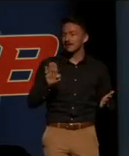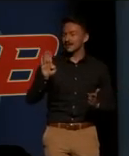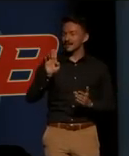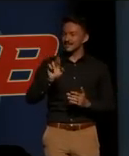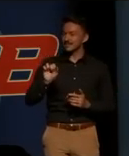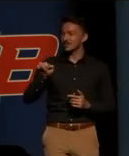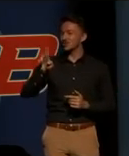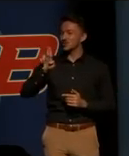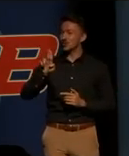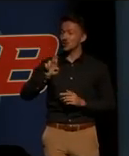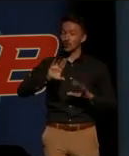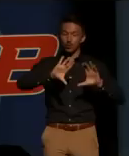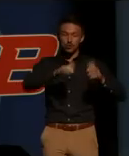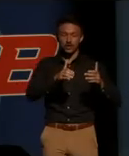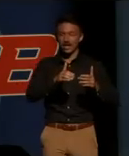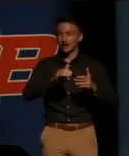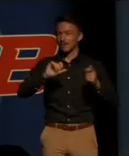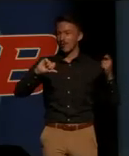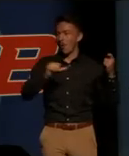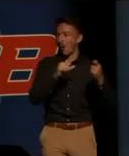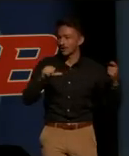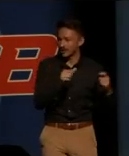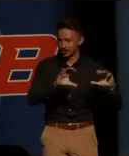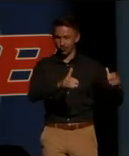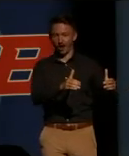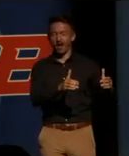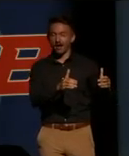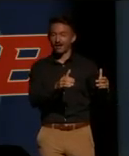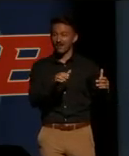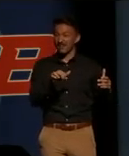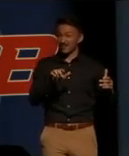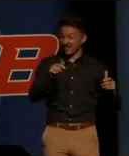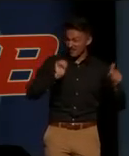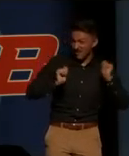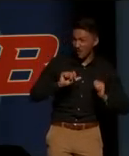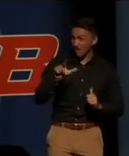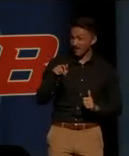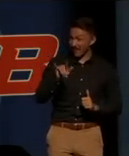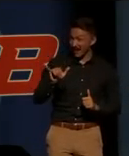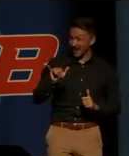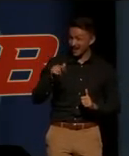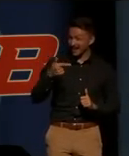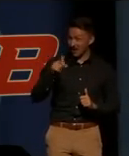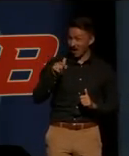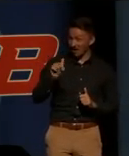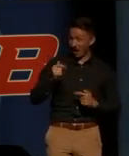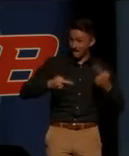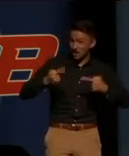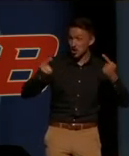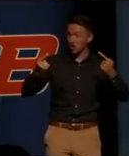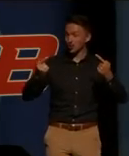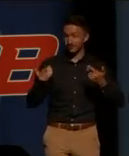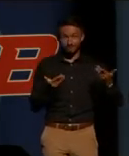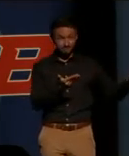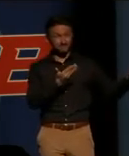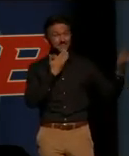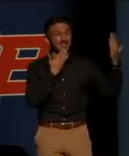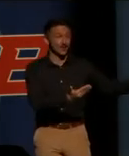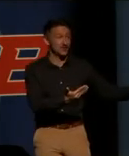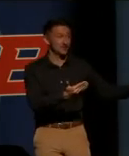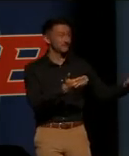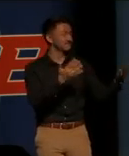University Chamber Orchestra performing the Lady Gaga Fugue under the direction of Craig Purdy.